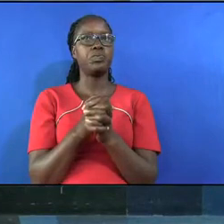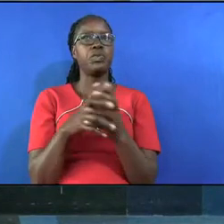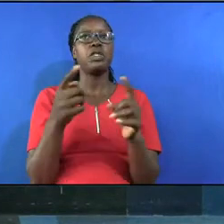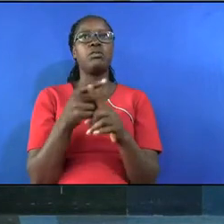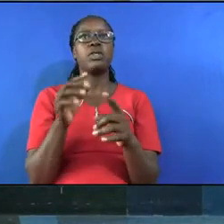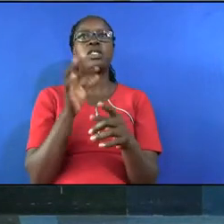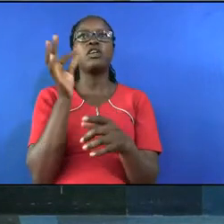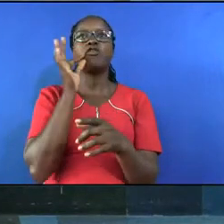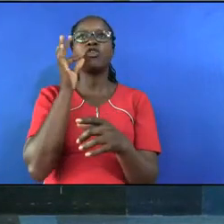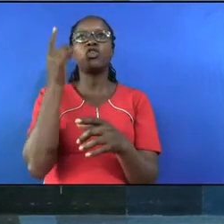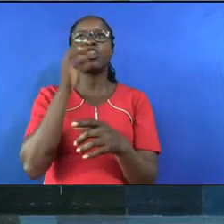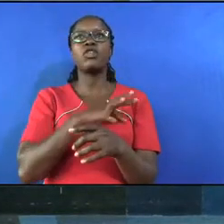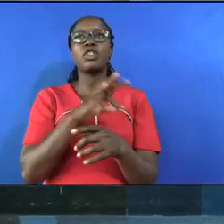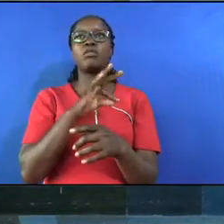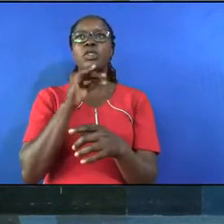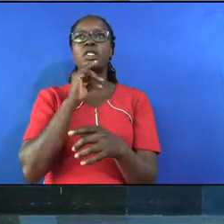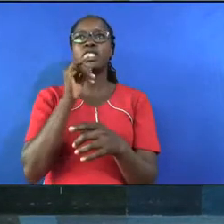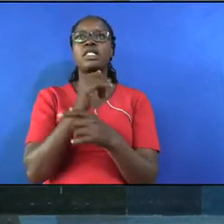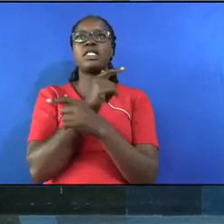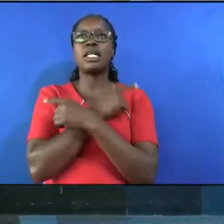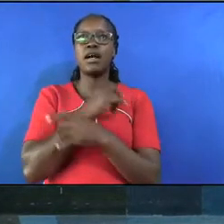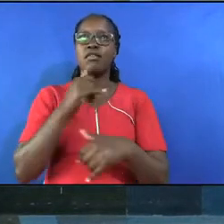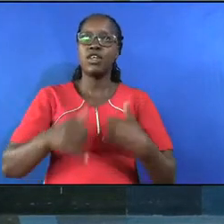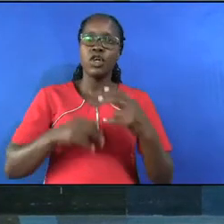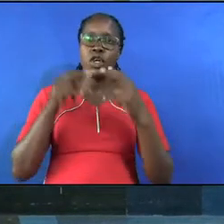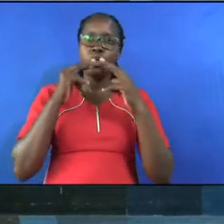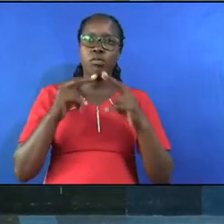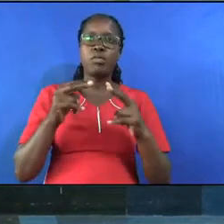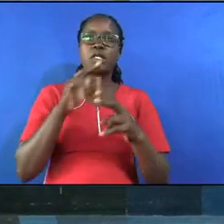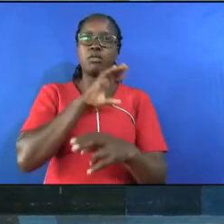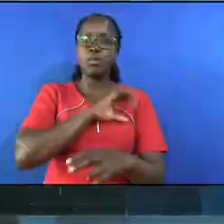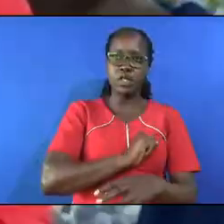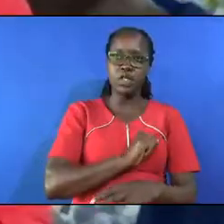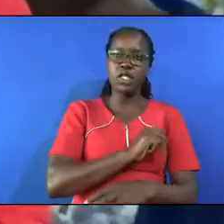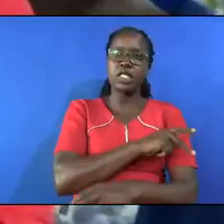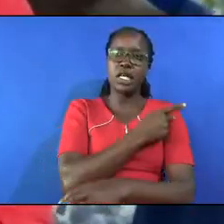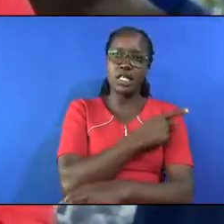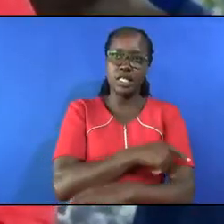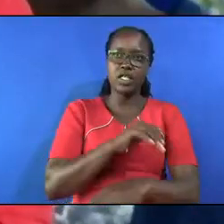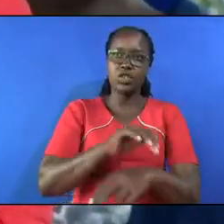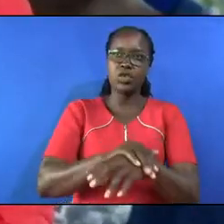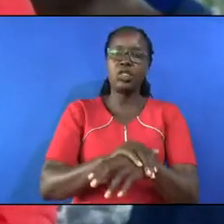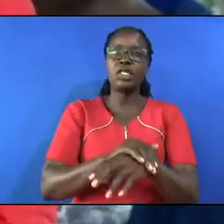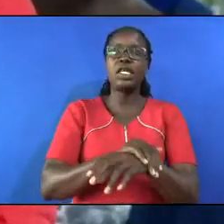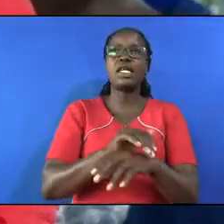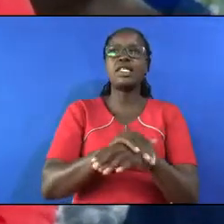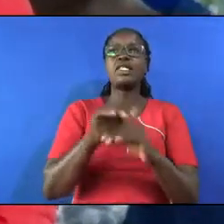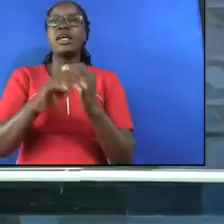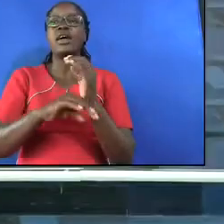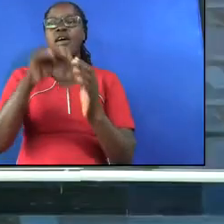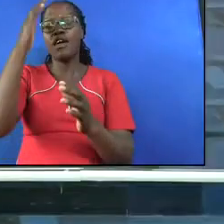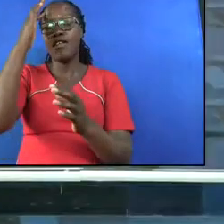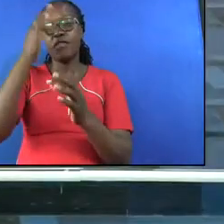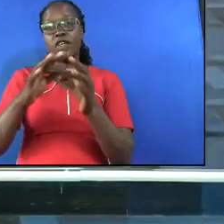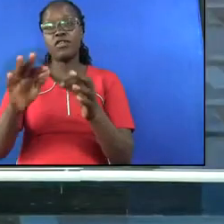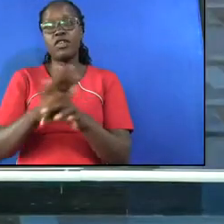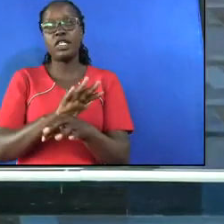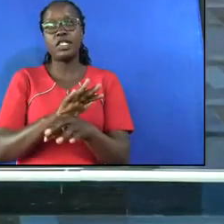but the fruit of the Spirit is love, joy, peace, long-suffering, kindness, and goodness,